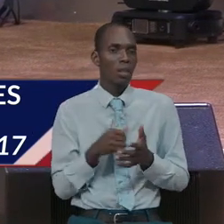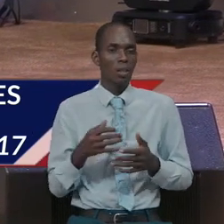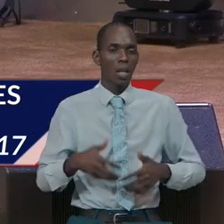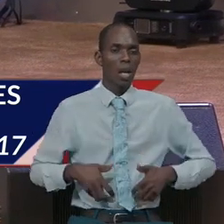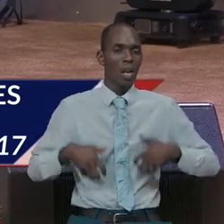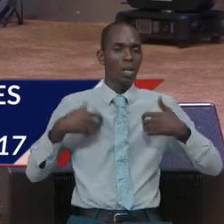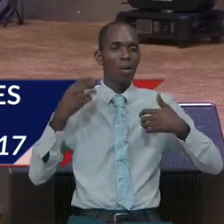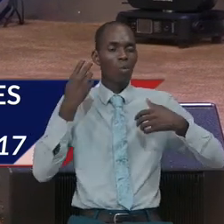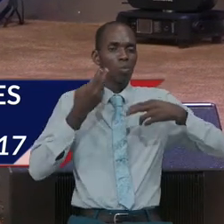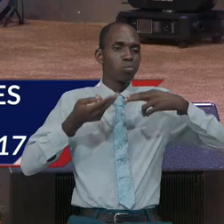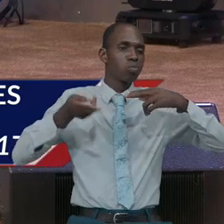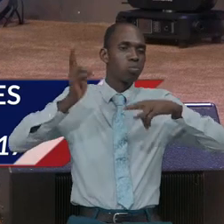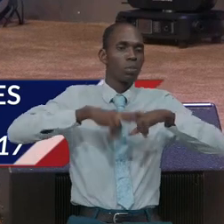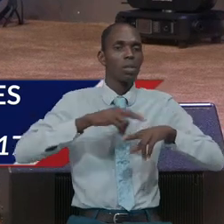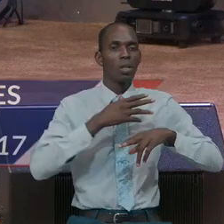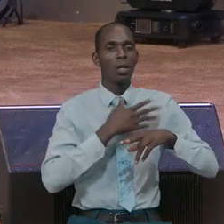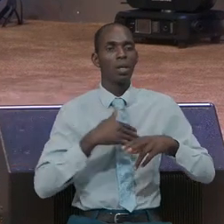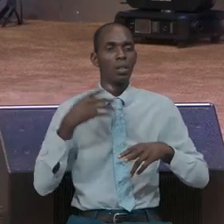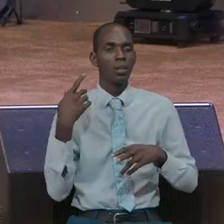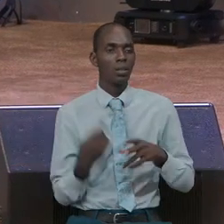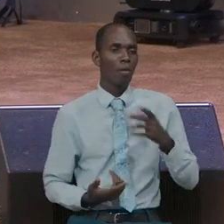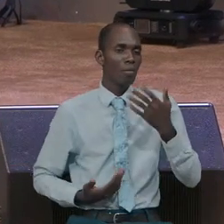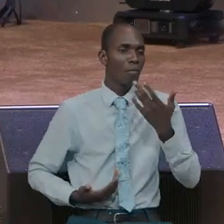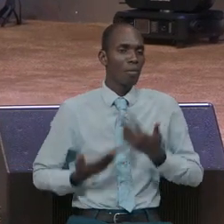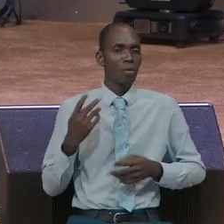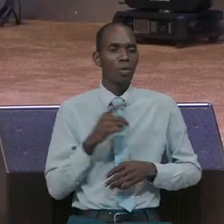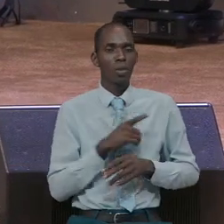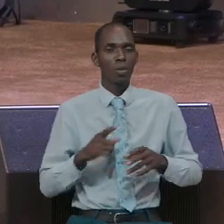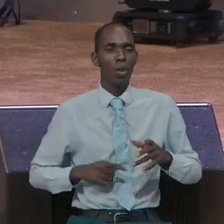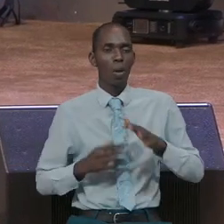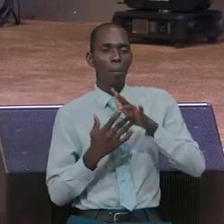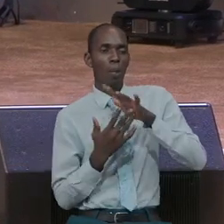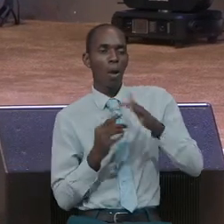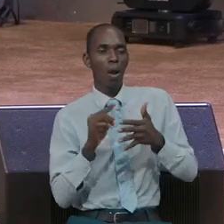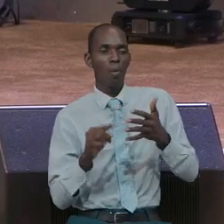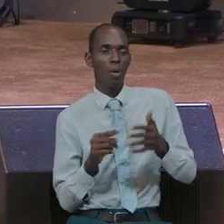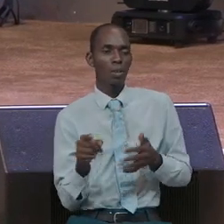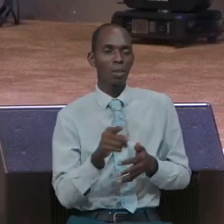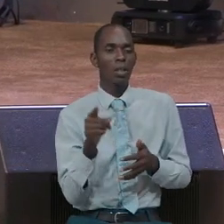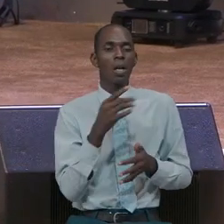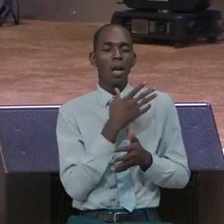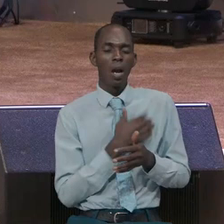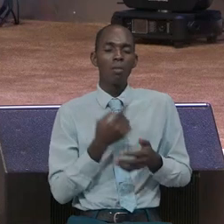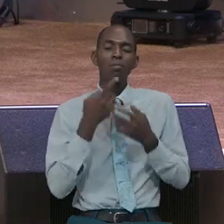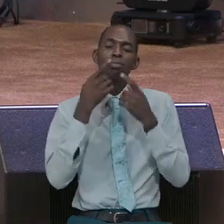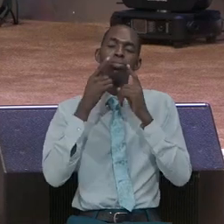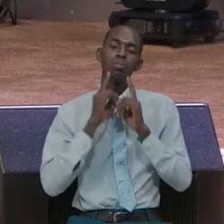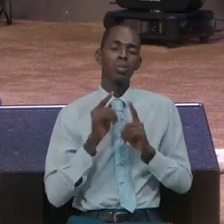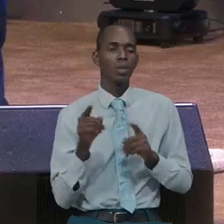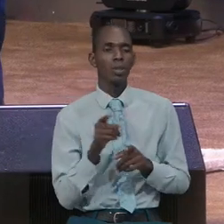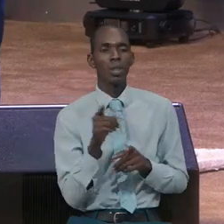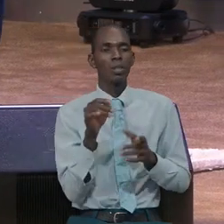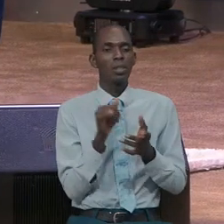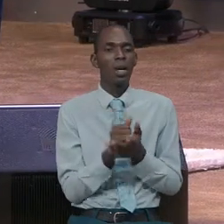the fire of the Lord burnt among them and consumed them that were in